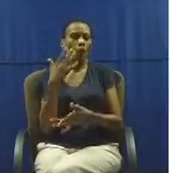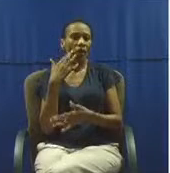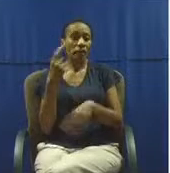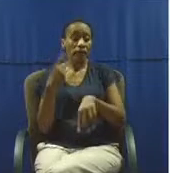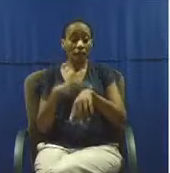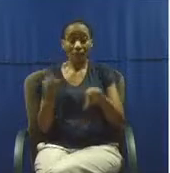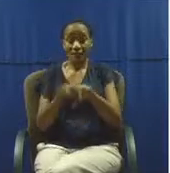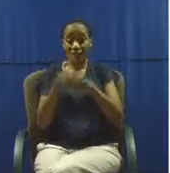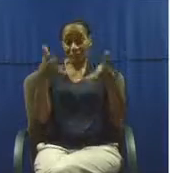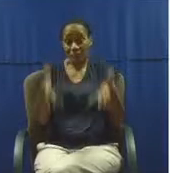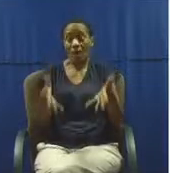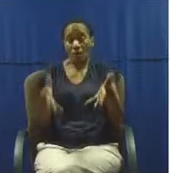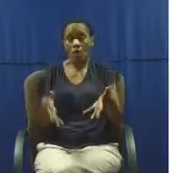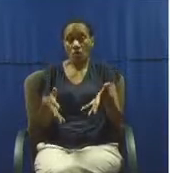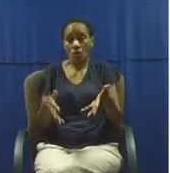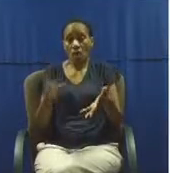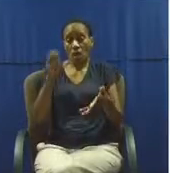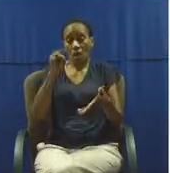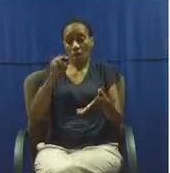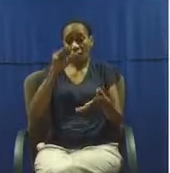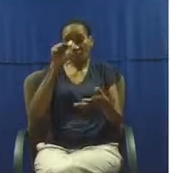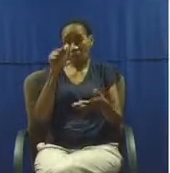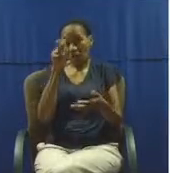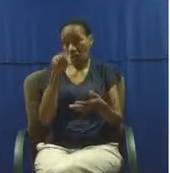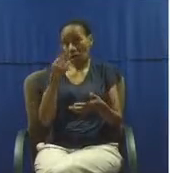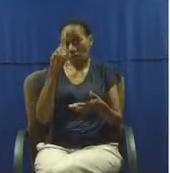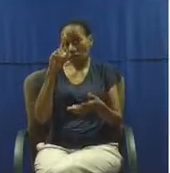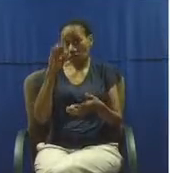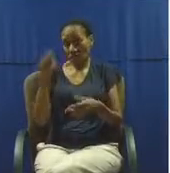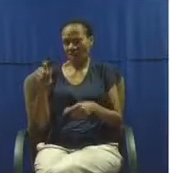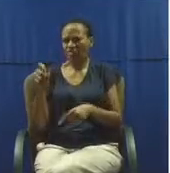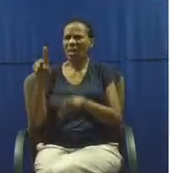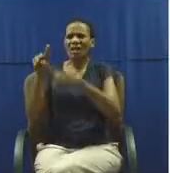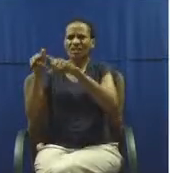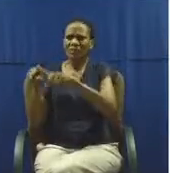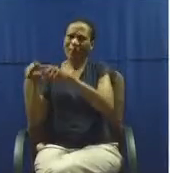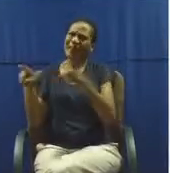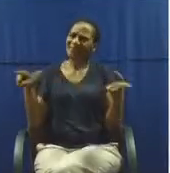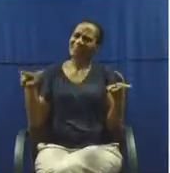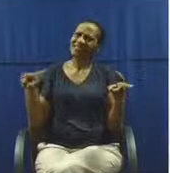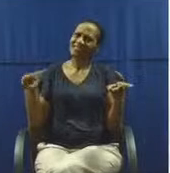now. Our SANDF is very reliant on Dinel.